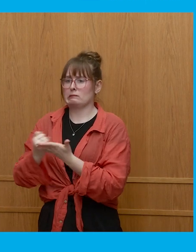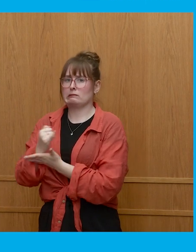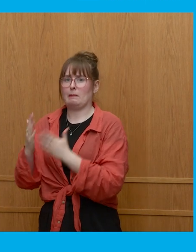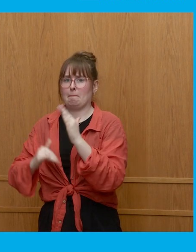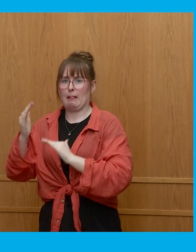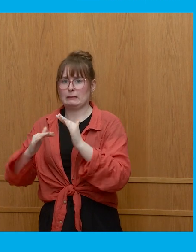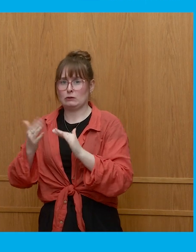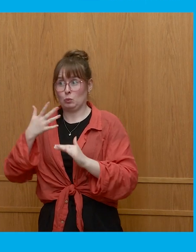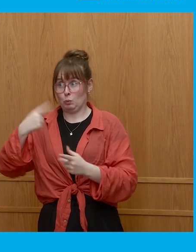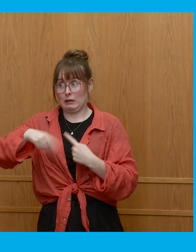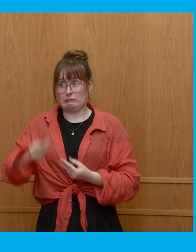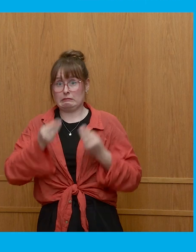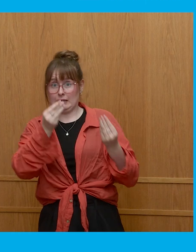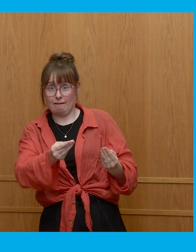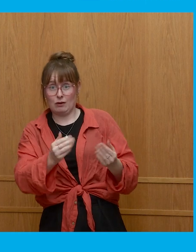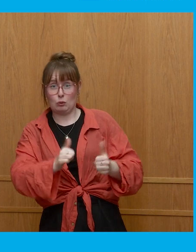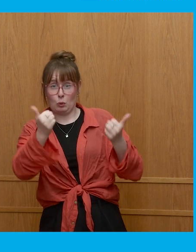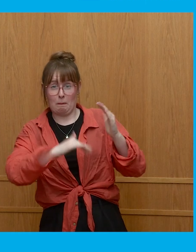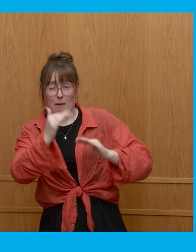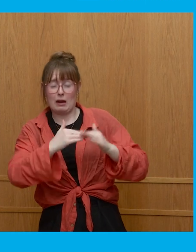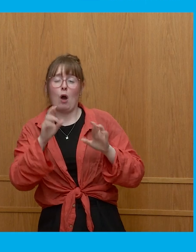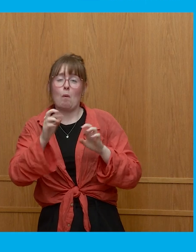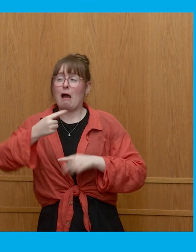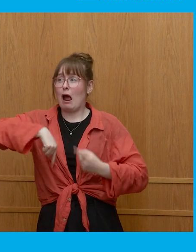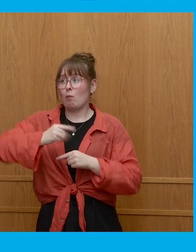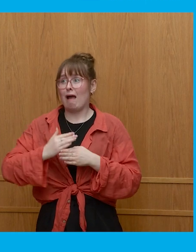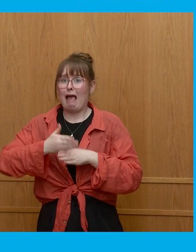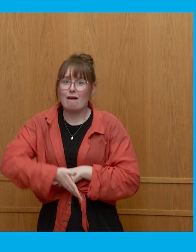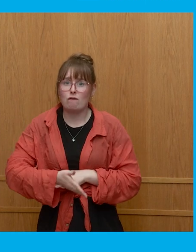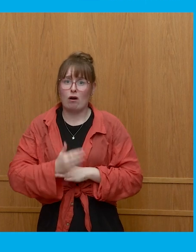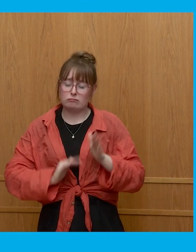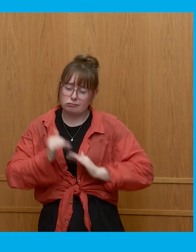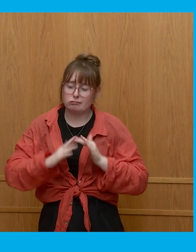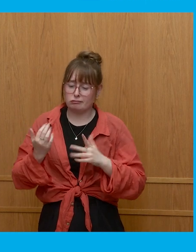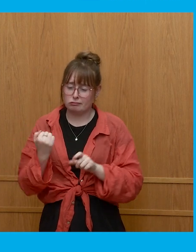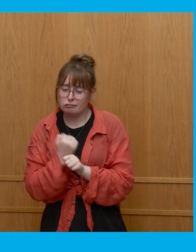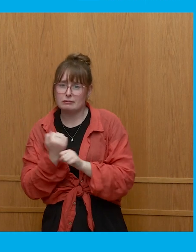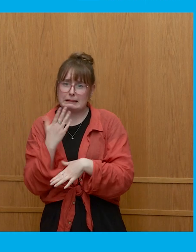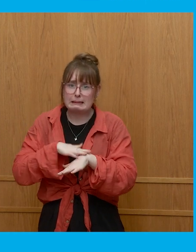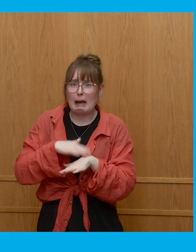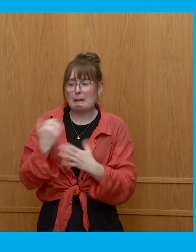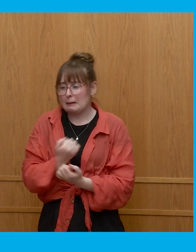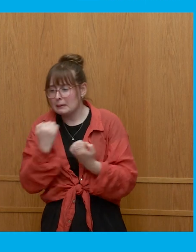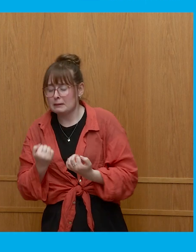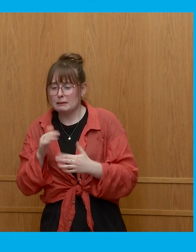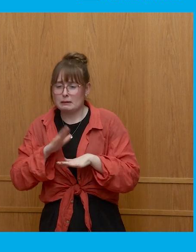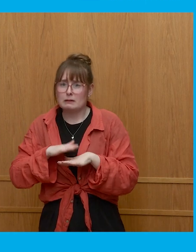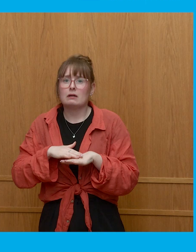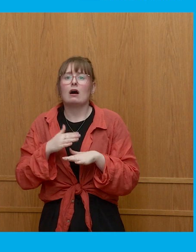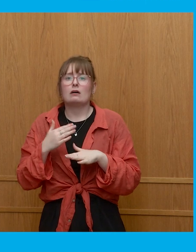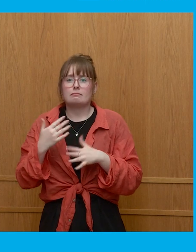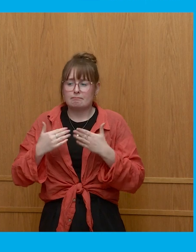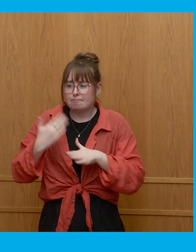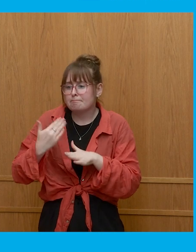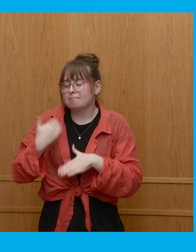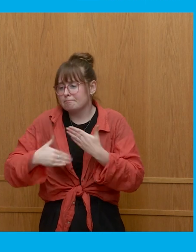just hope that the effort that we put into this works on some level